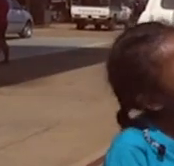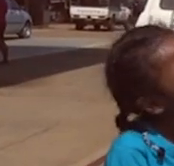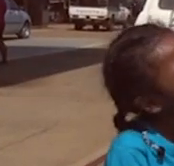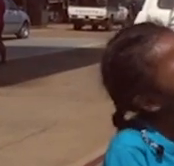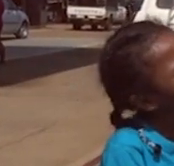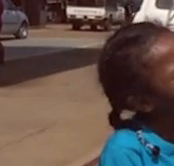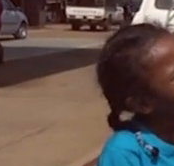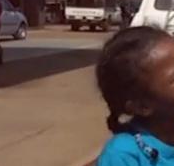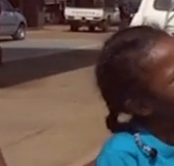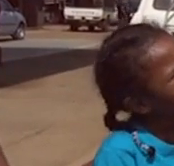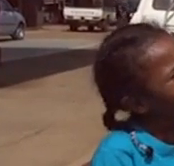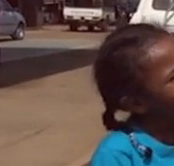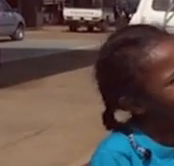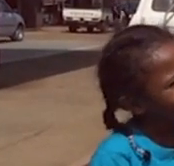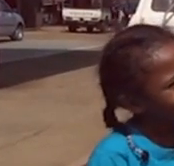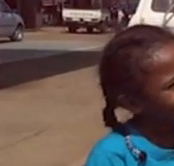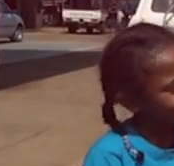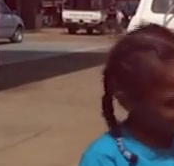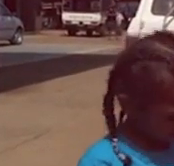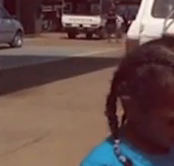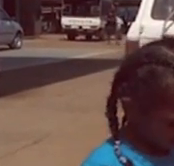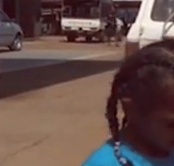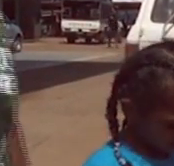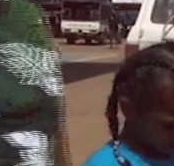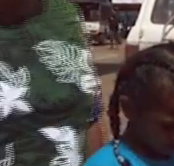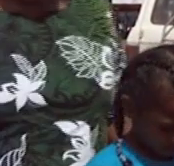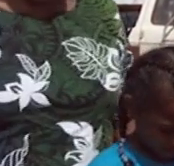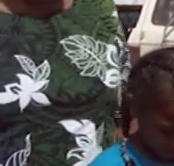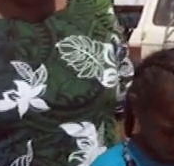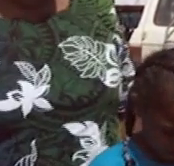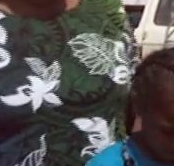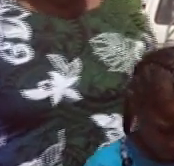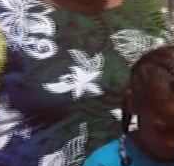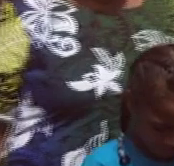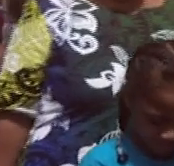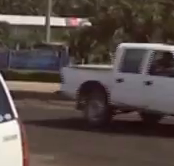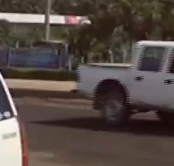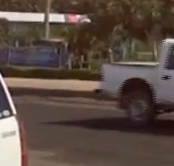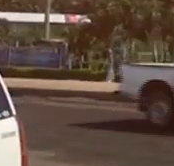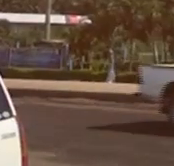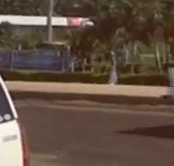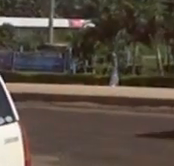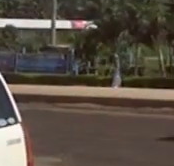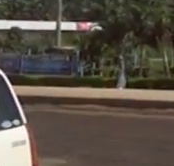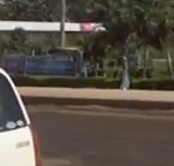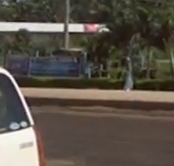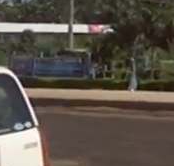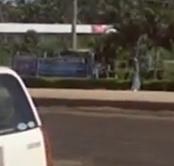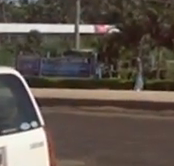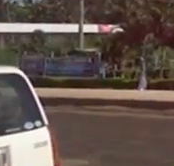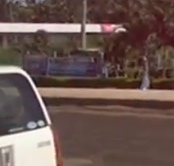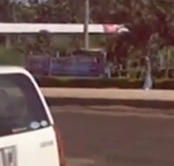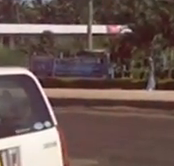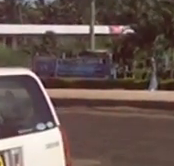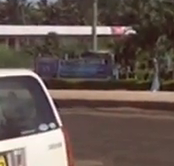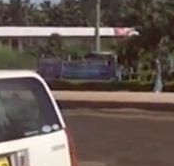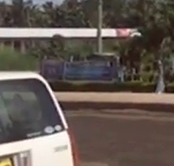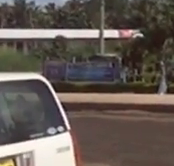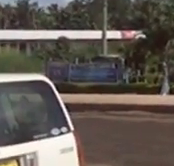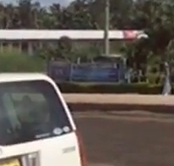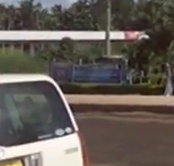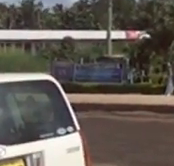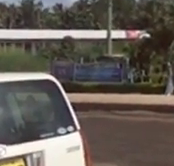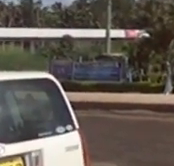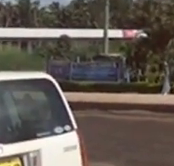My name is Salate. I'm from Navintamu. We love listening to the FM. My name is Koto. I'm from